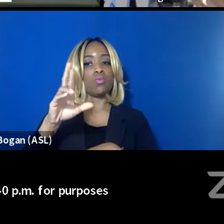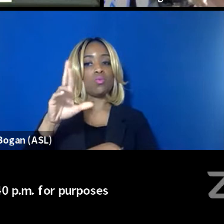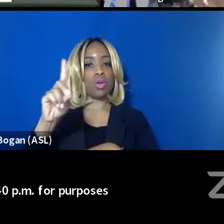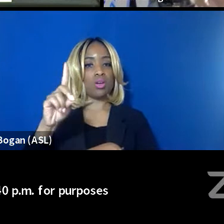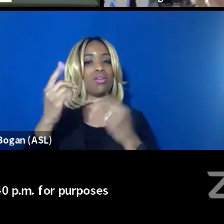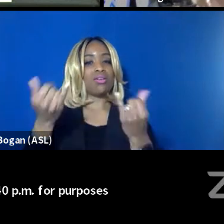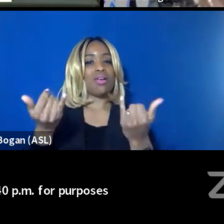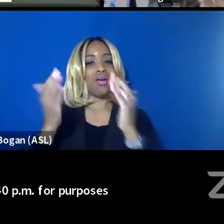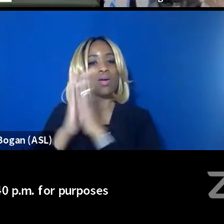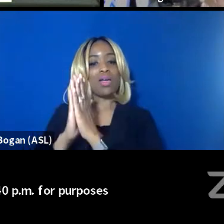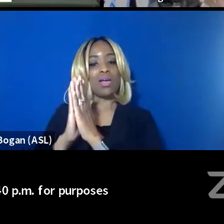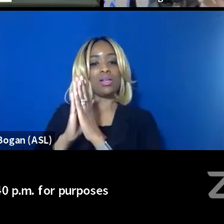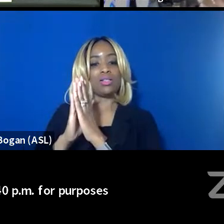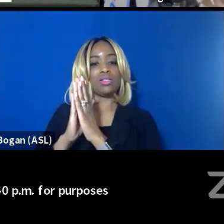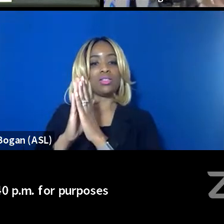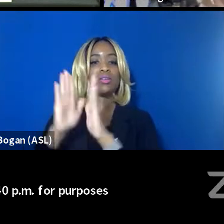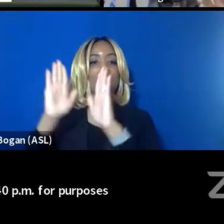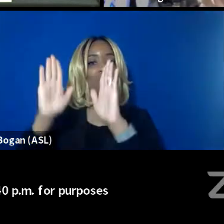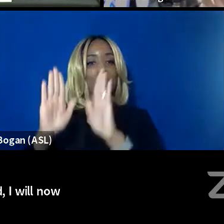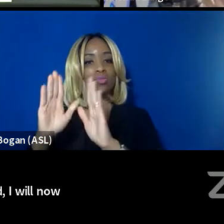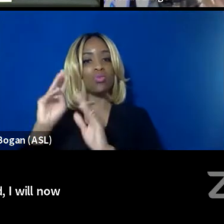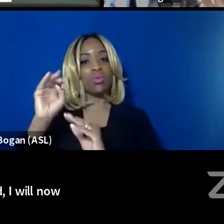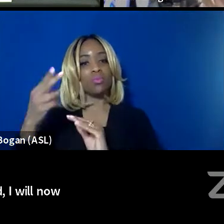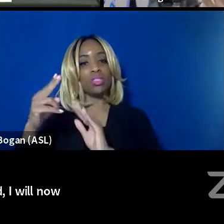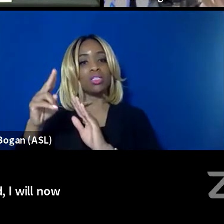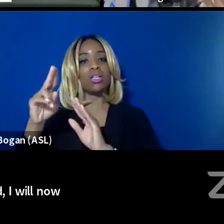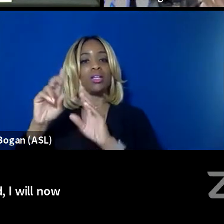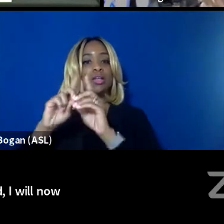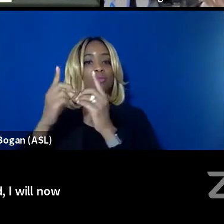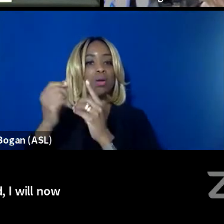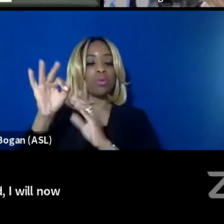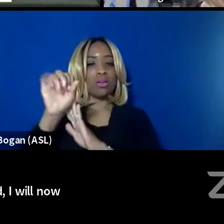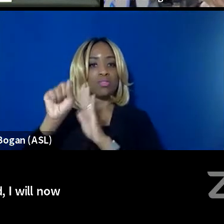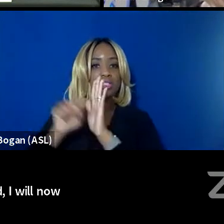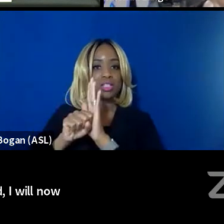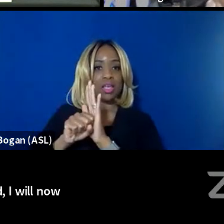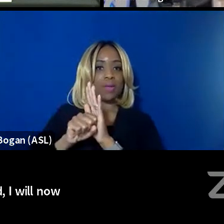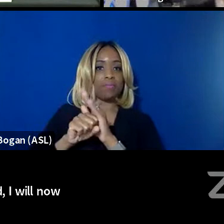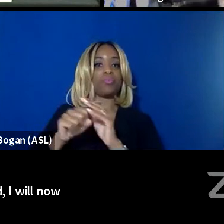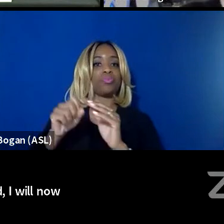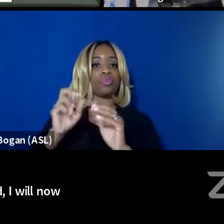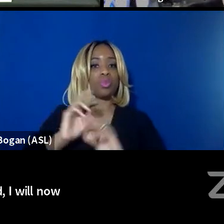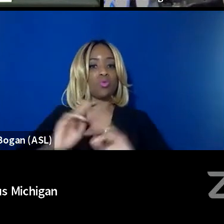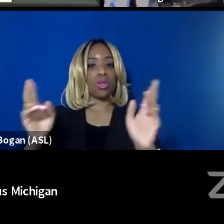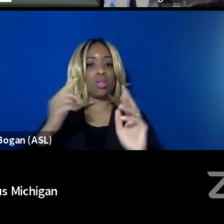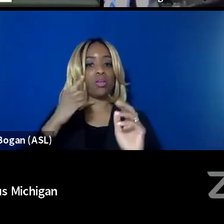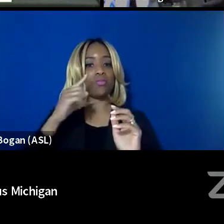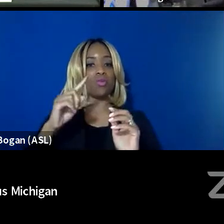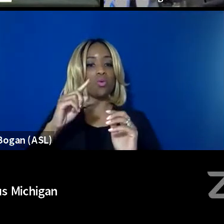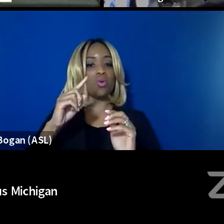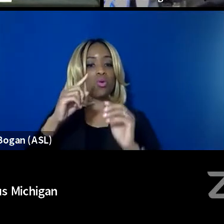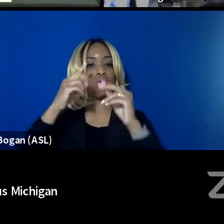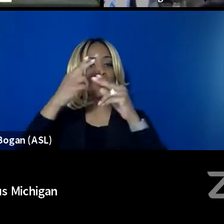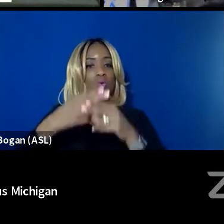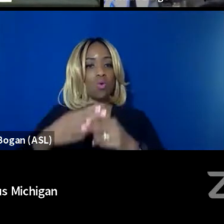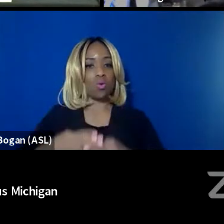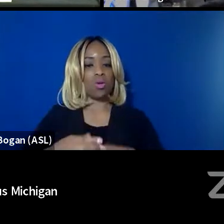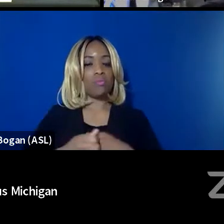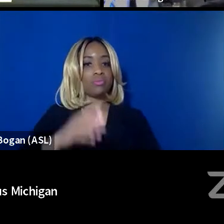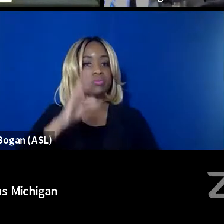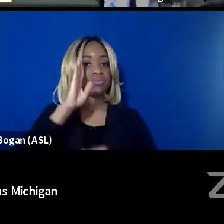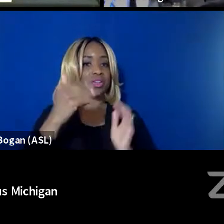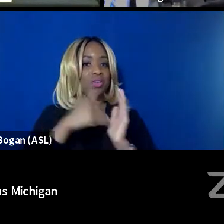turn to our fabulous Michigan Department of State, who is ready for a roll call. Hello